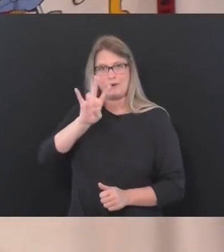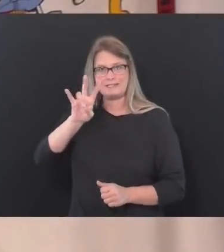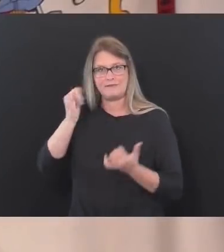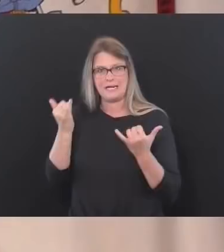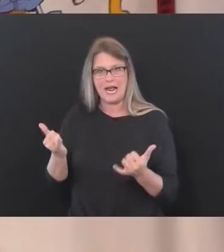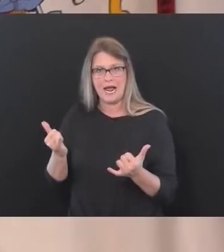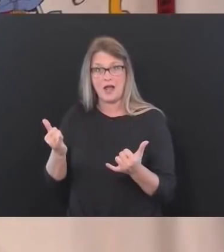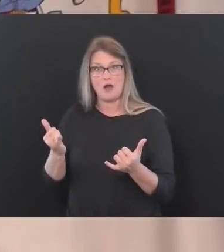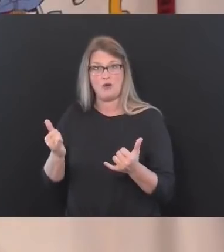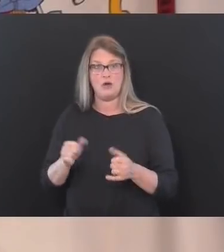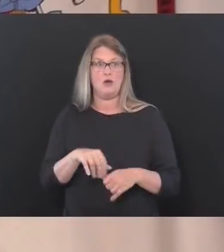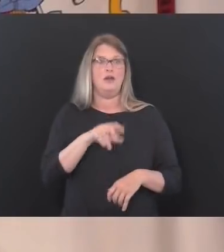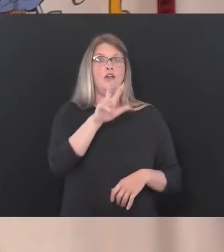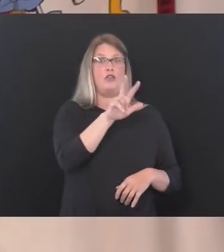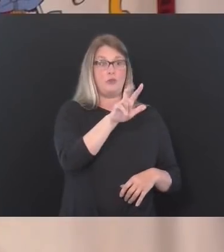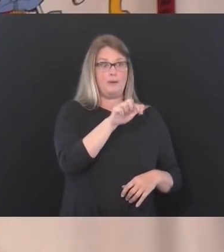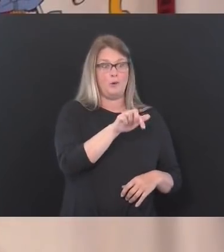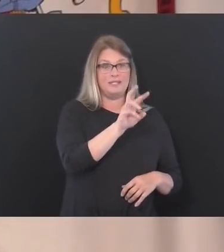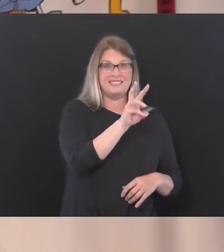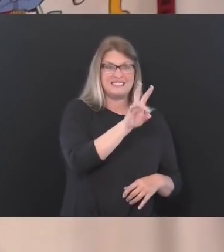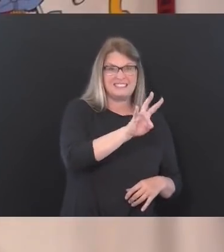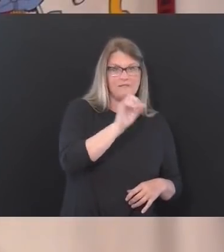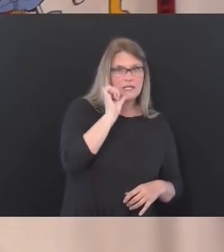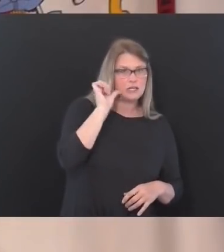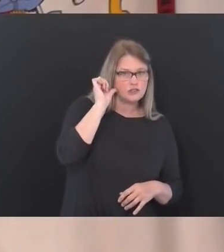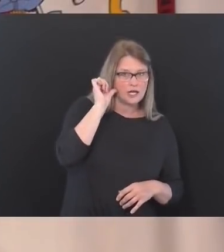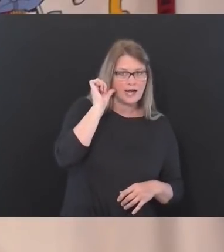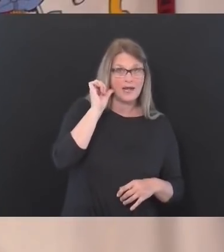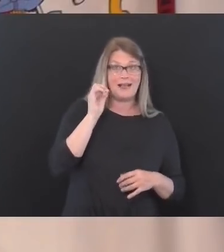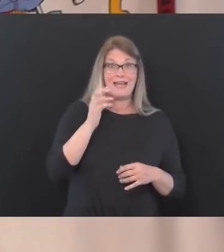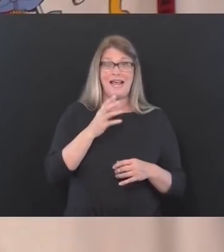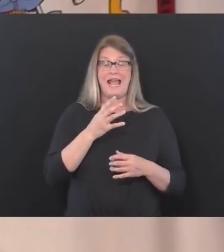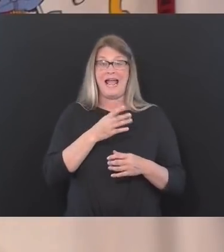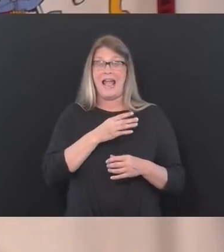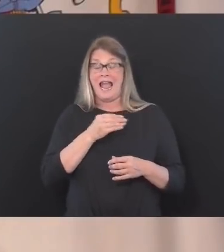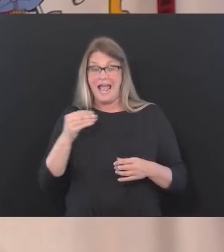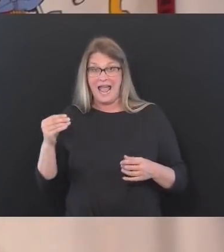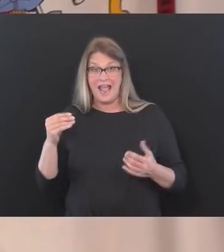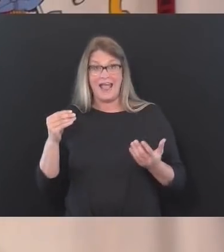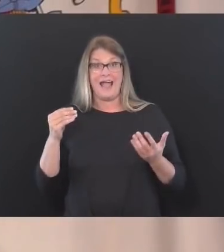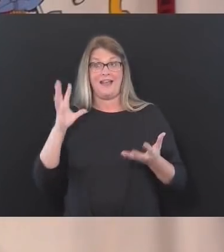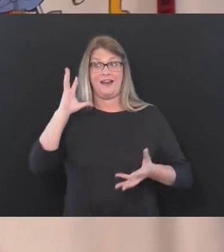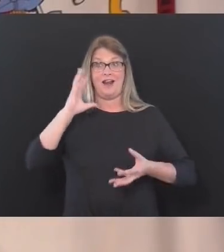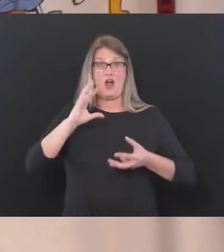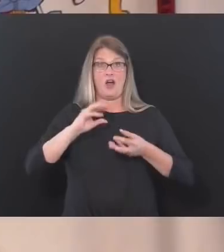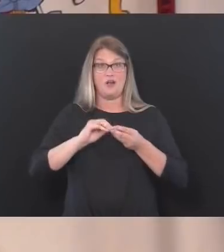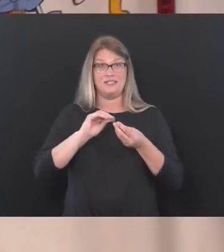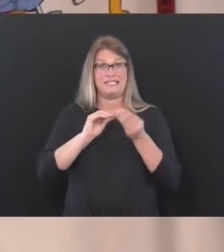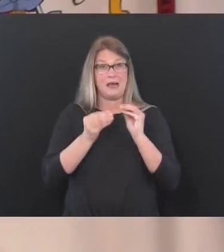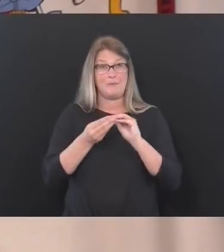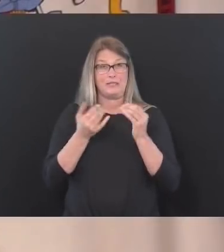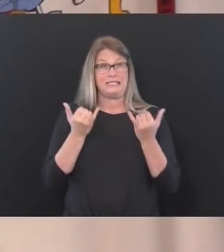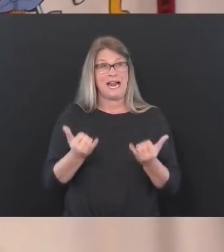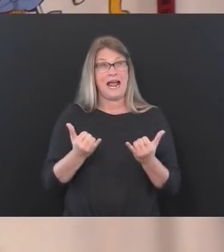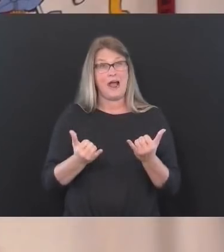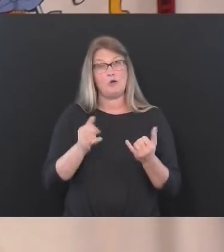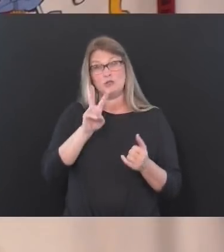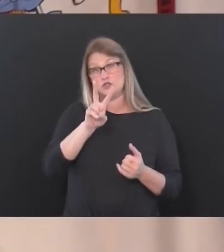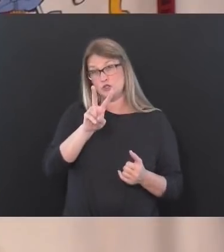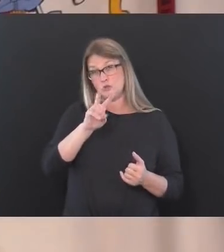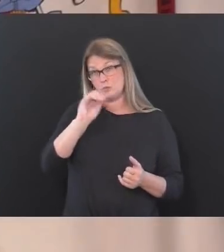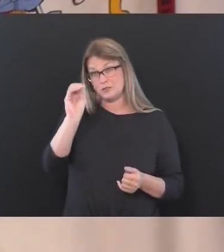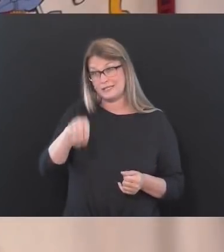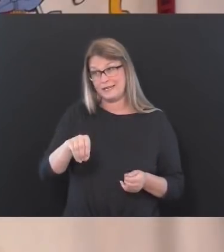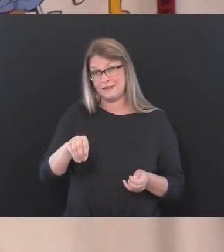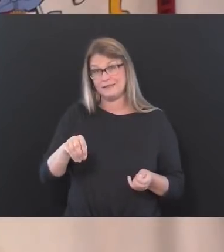versus 3.67 yesterday, and the number of tests we took in today was at